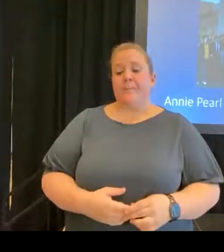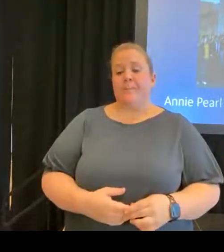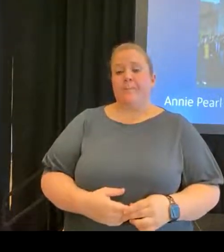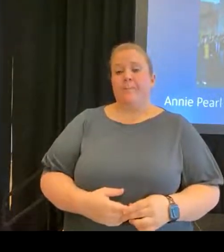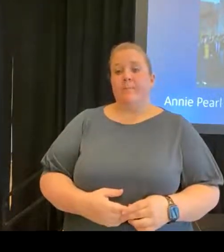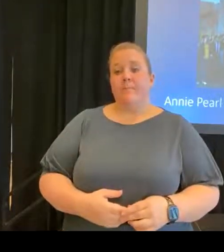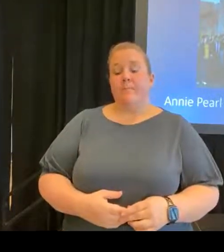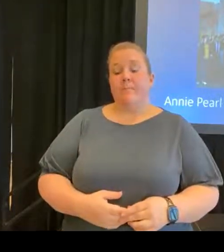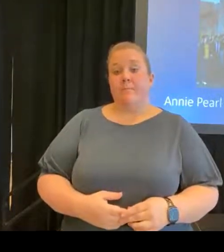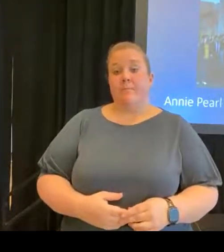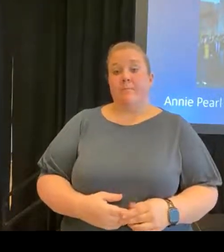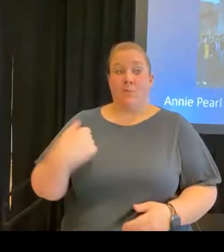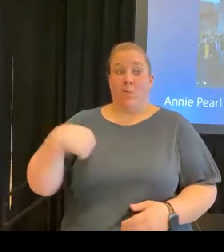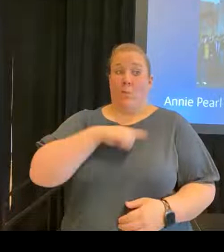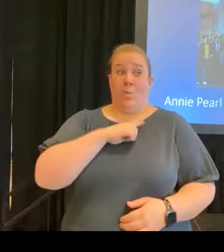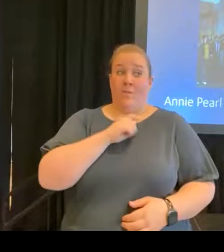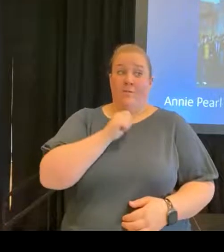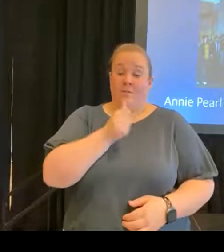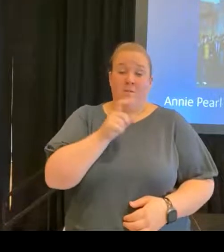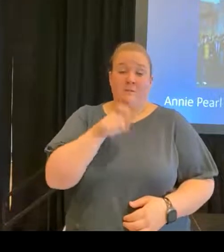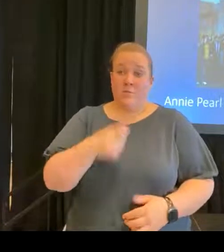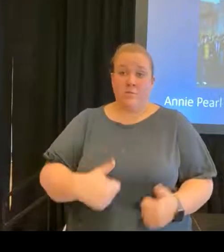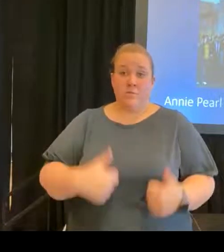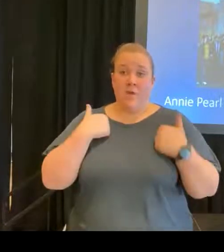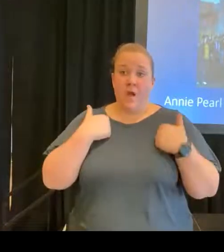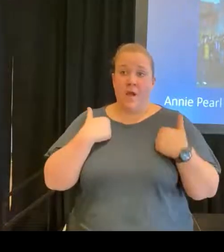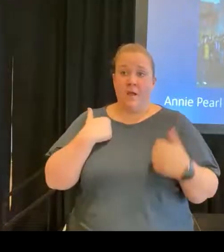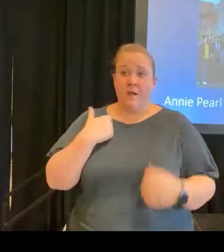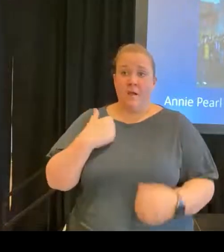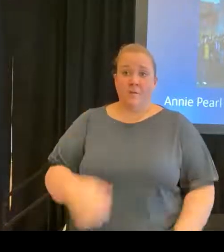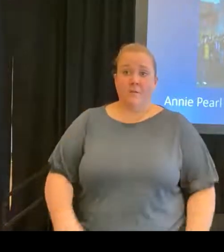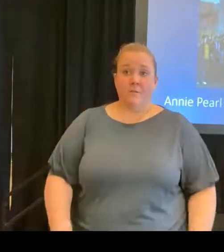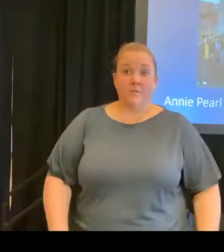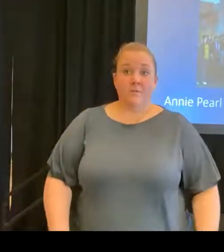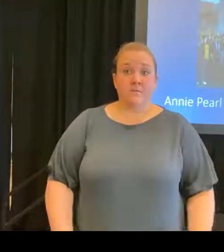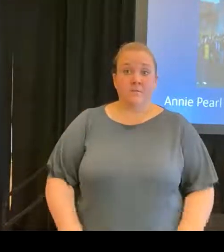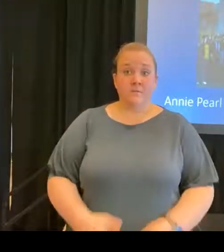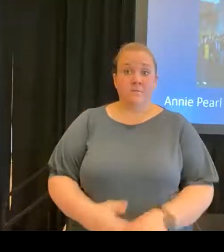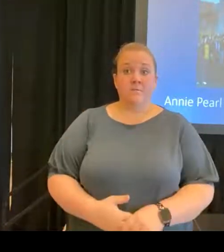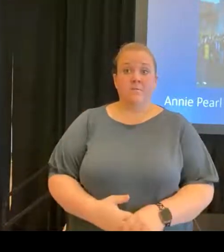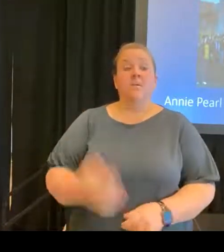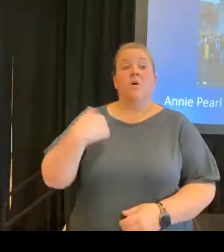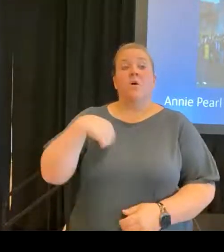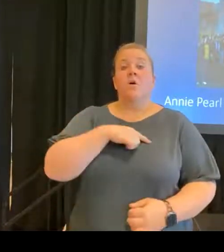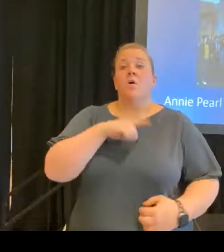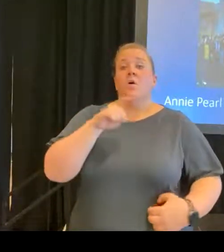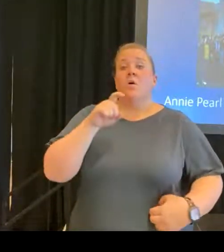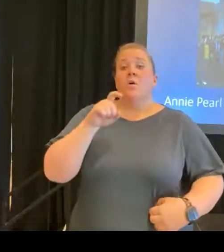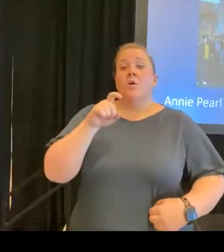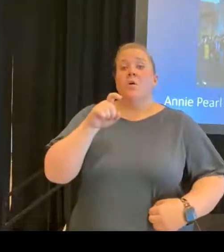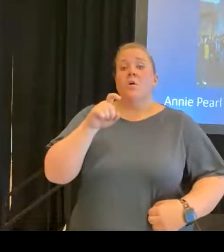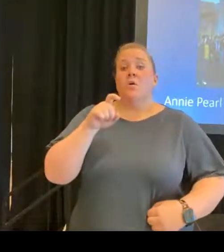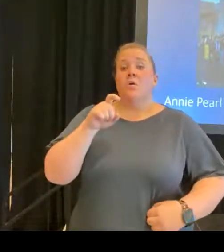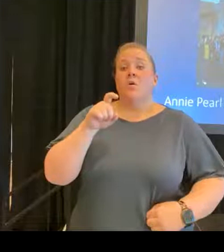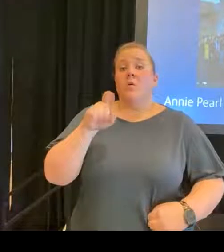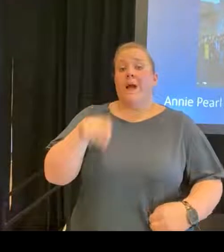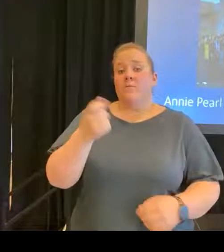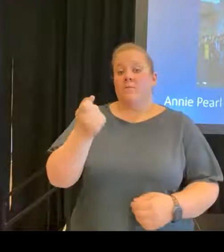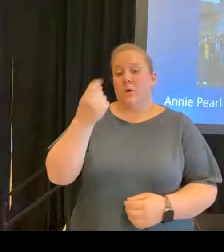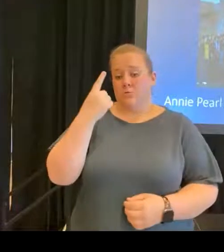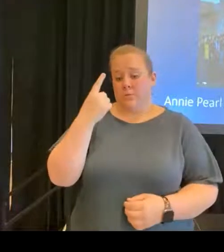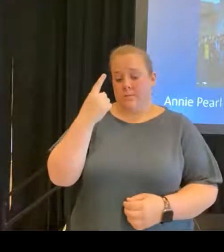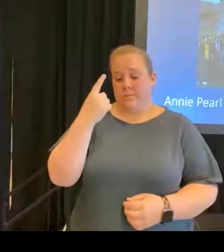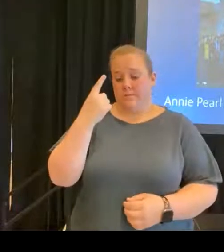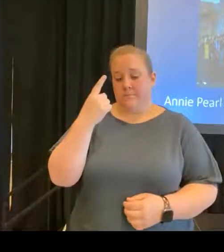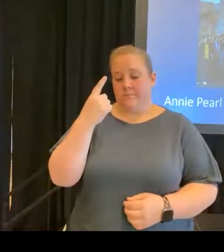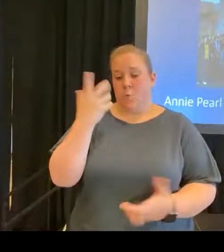And we were not supposed to survive this. Okay. But we have to understand what